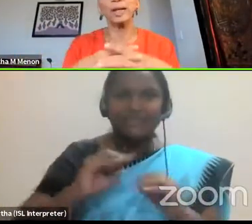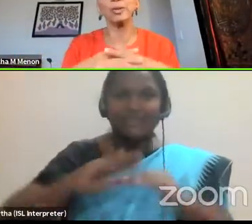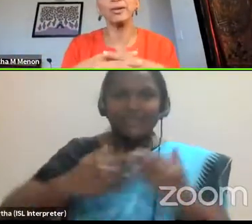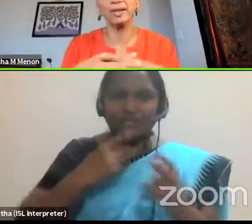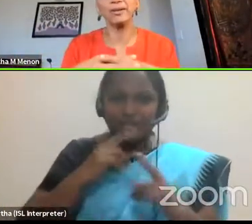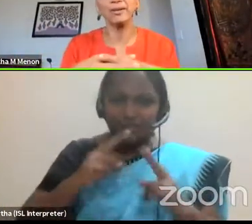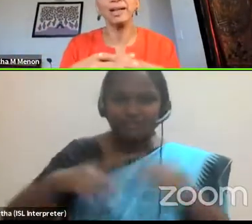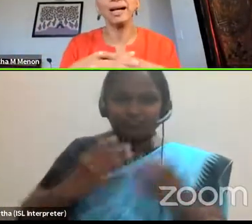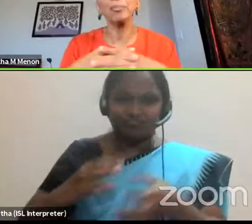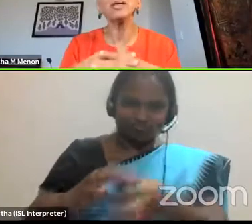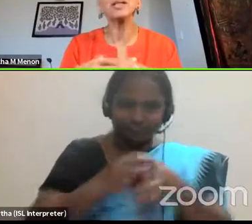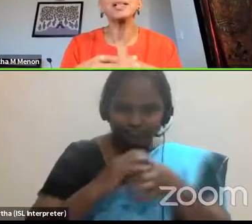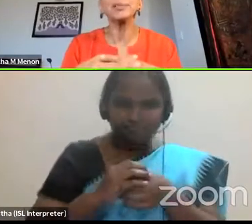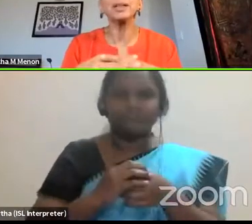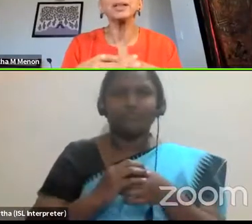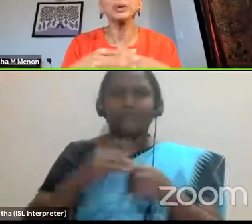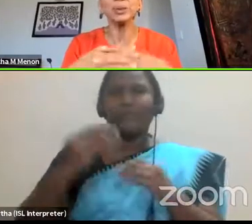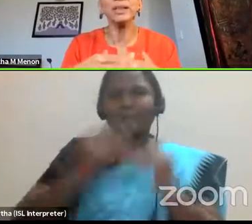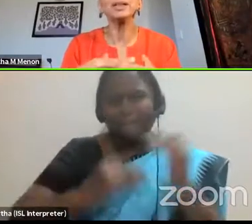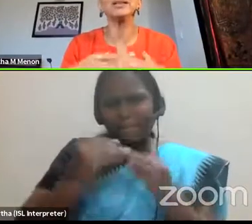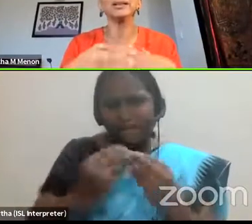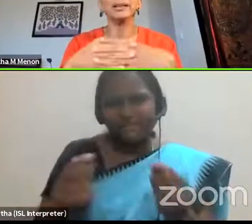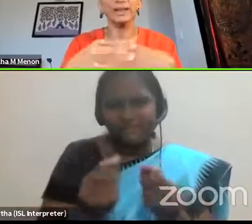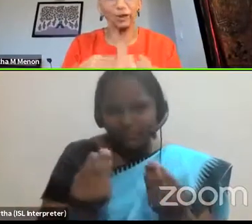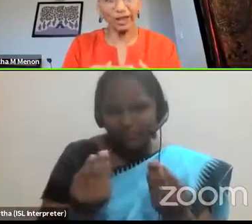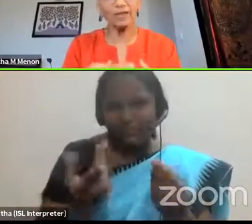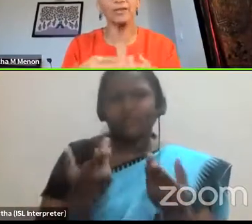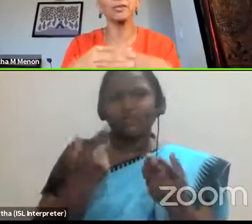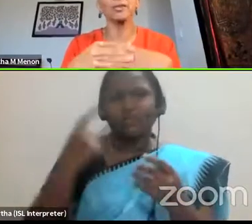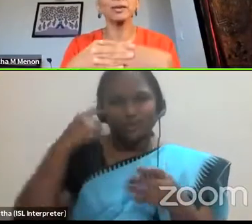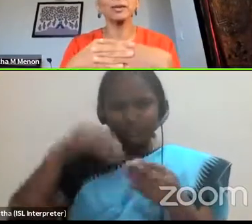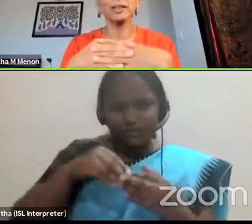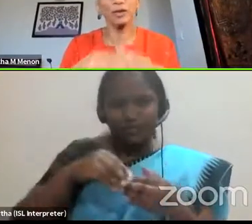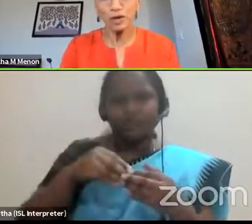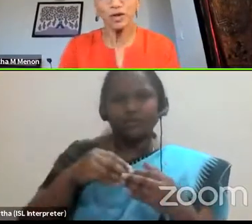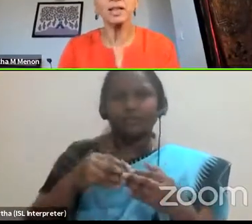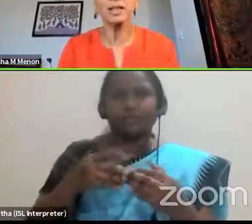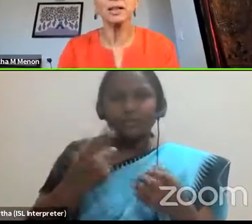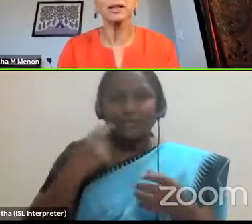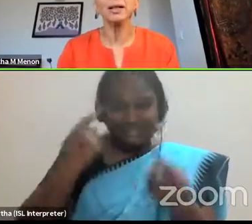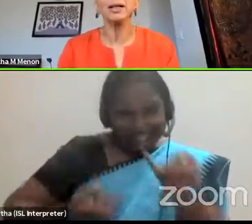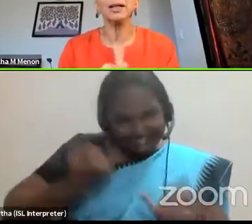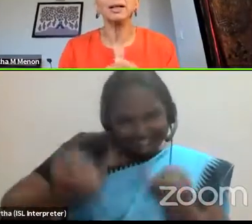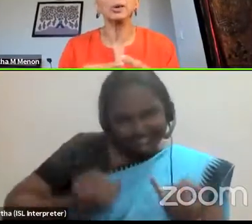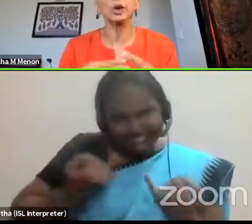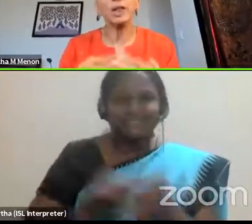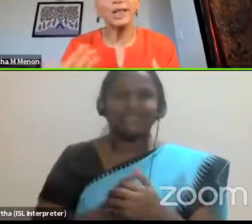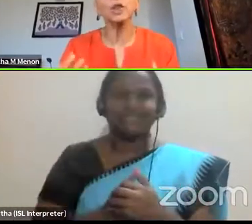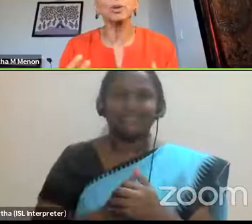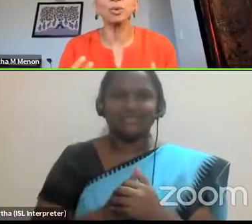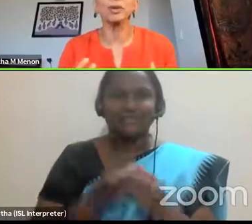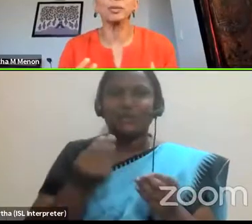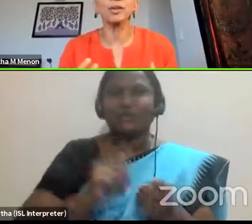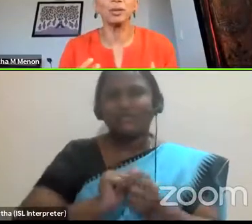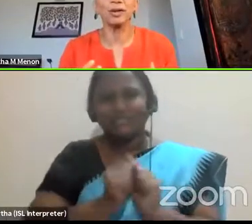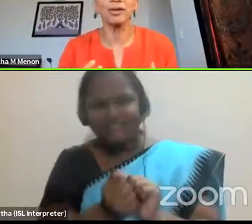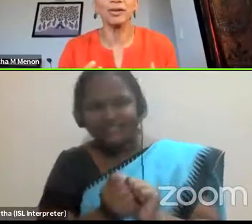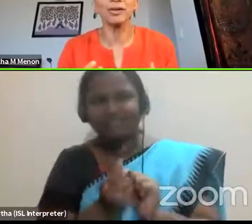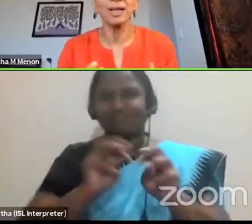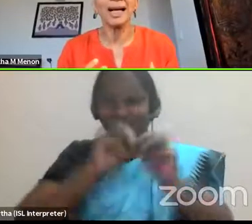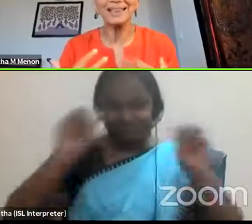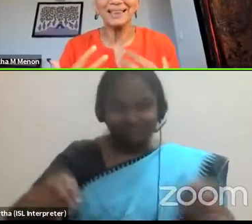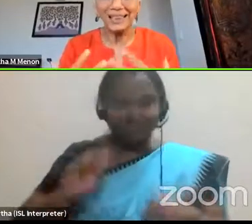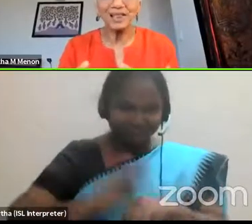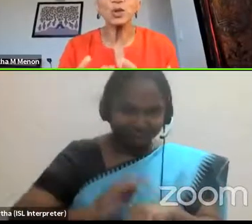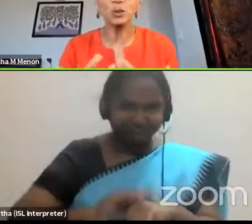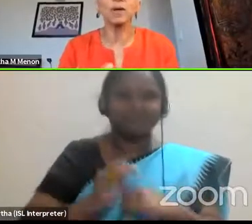we could collaborate and build something unique, innovative, interesting to change the museum